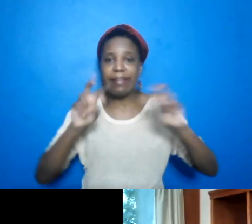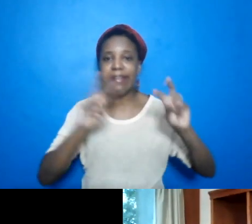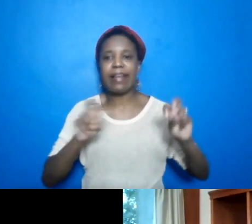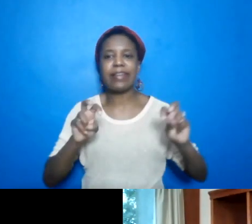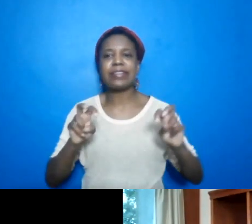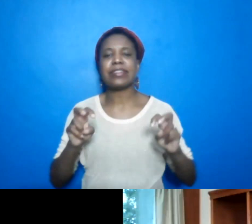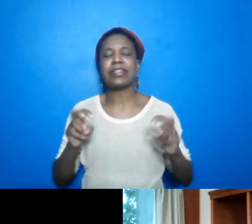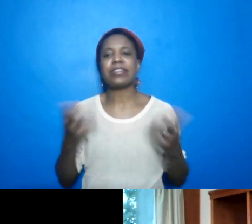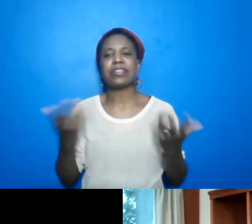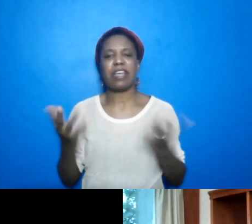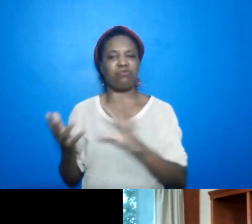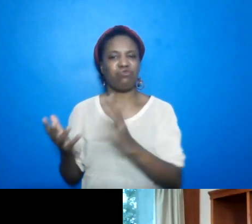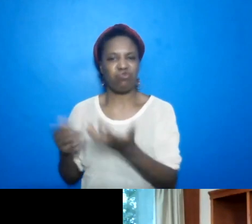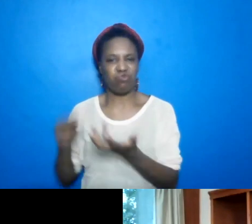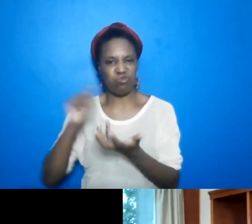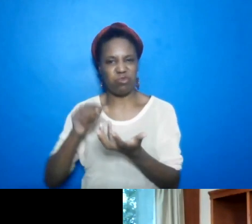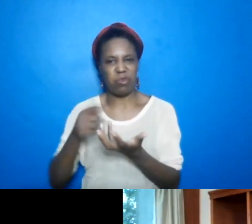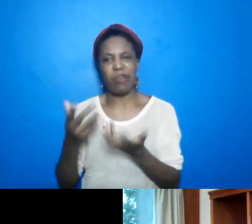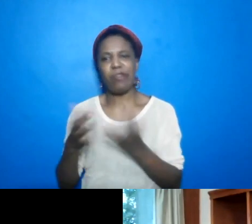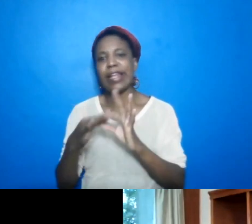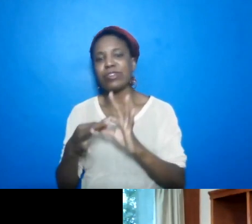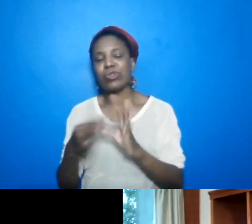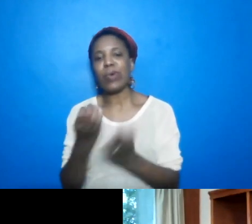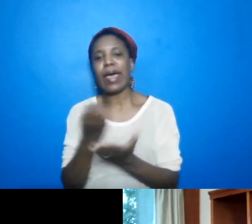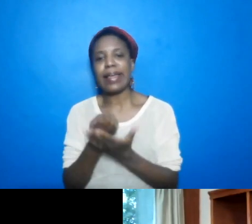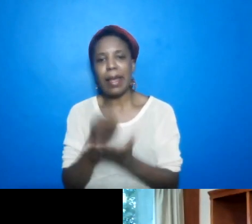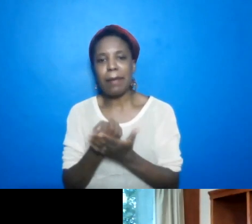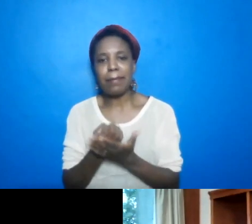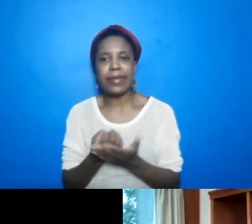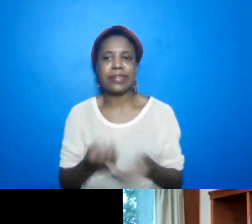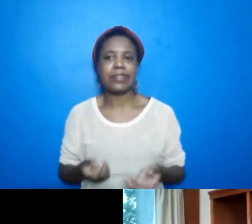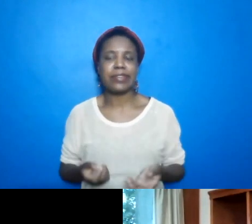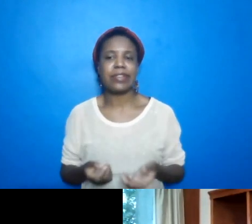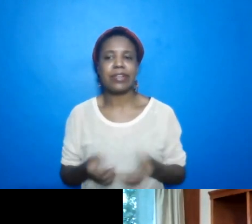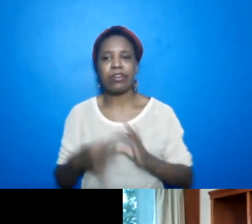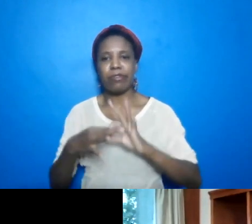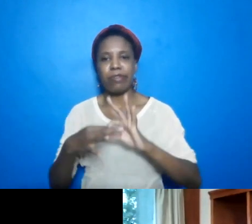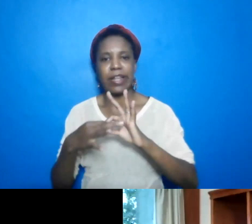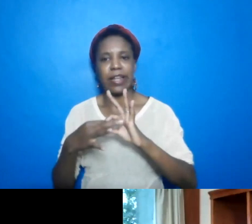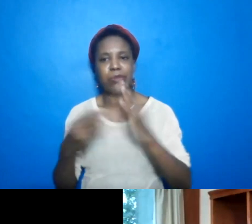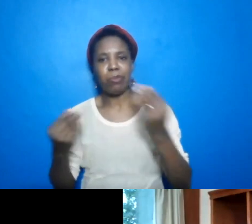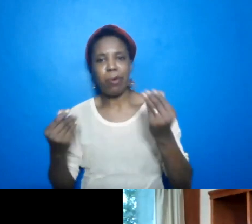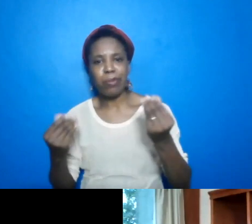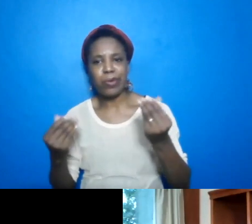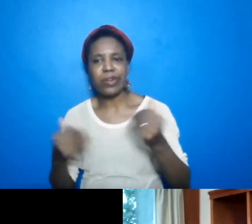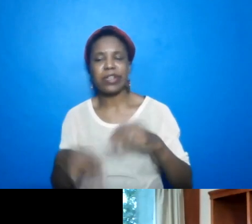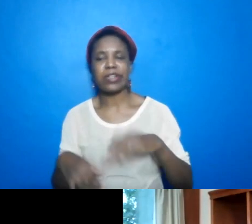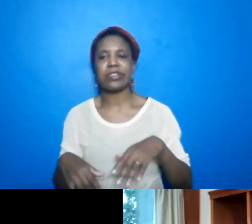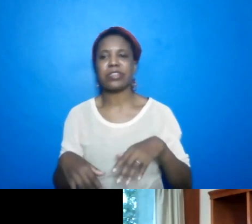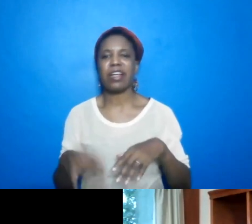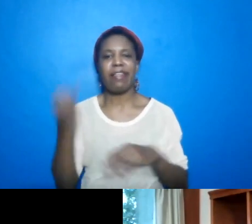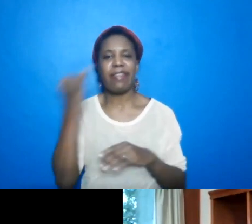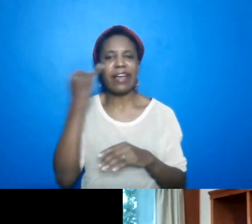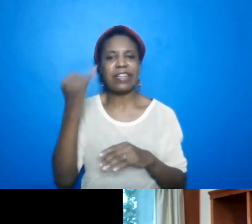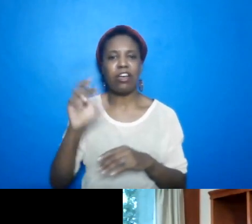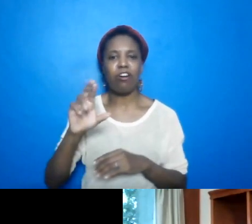of property that allow the rule of thumb to still be embedded. The rule of thumb, that old British idea that you can't beat your